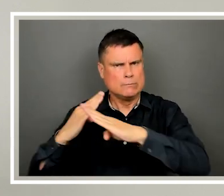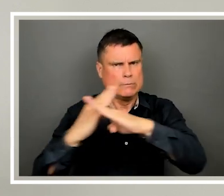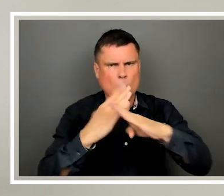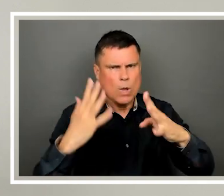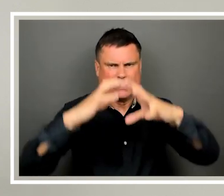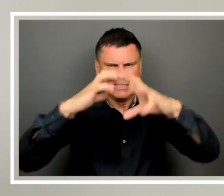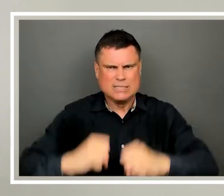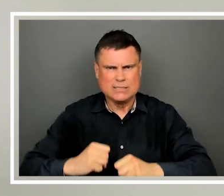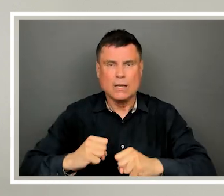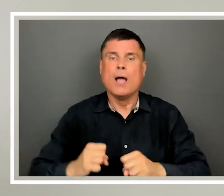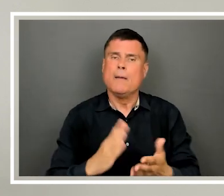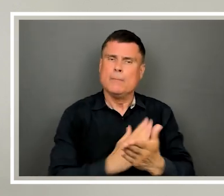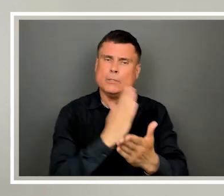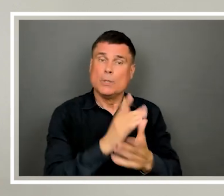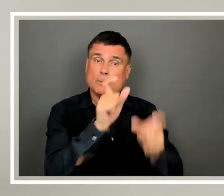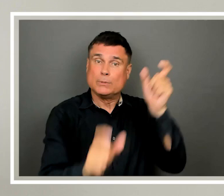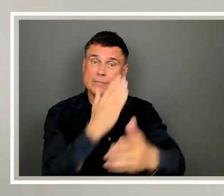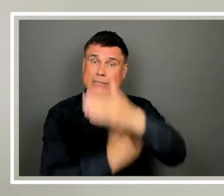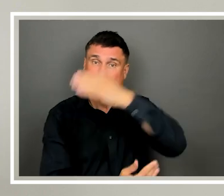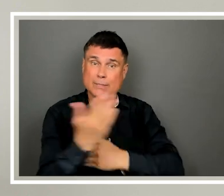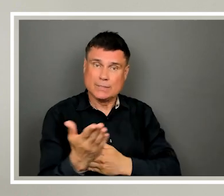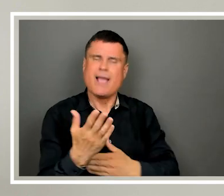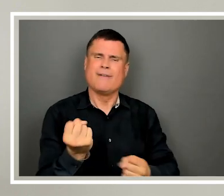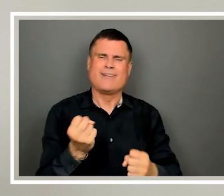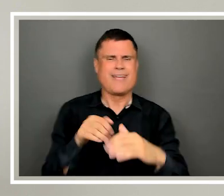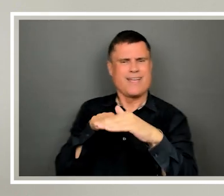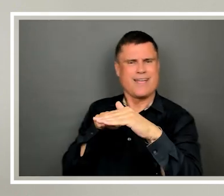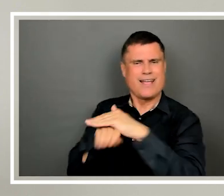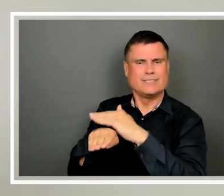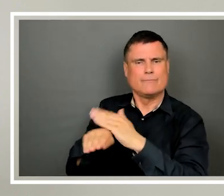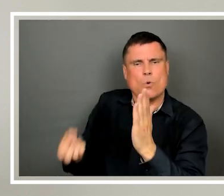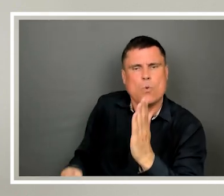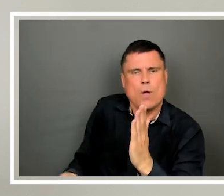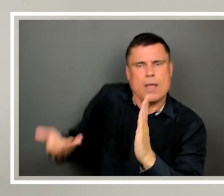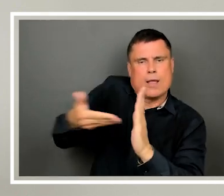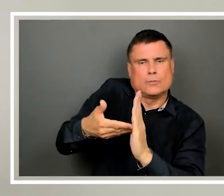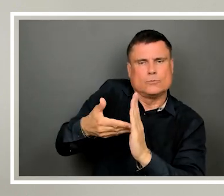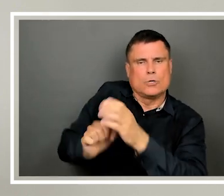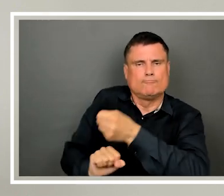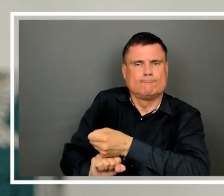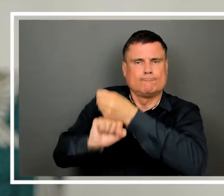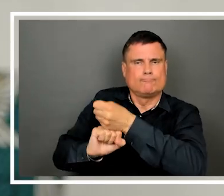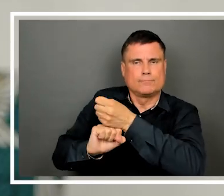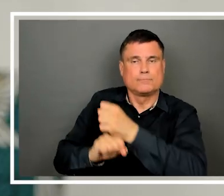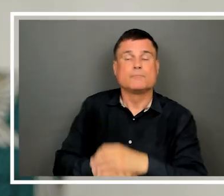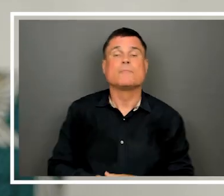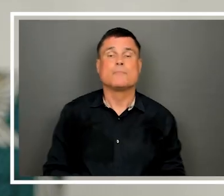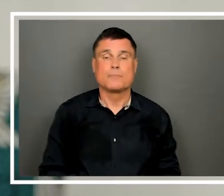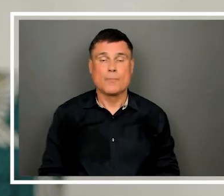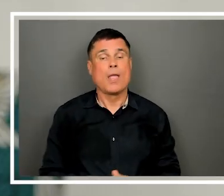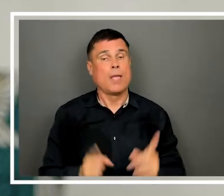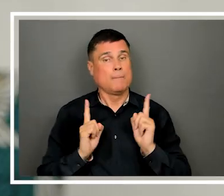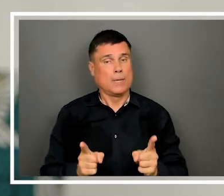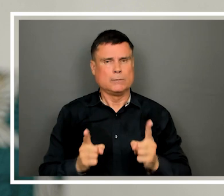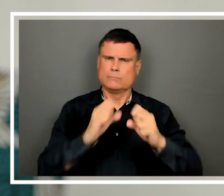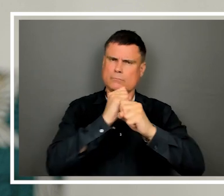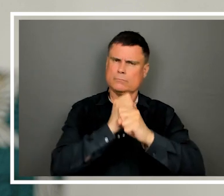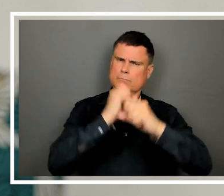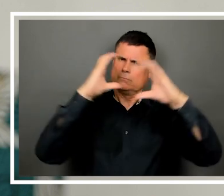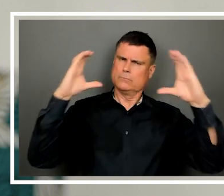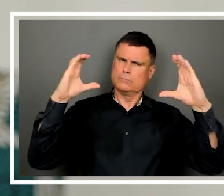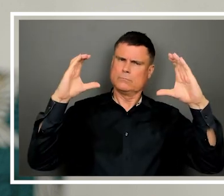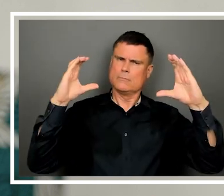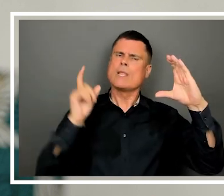sure persons with disabilities have access to additional support when required. To start, we have